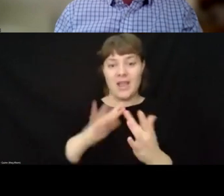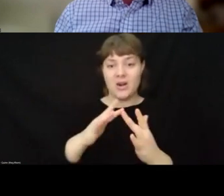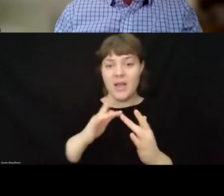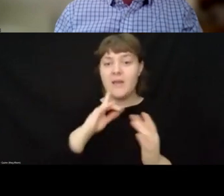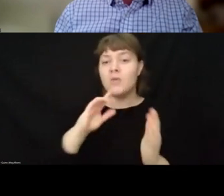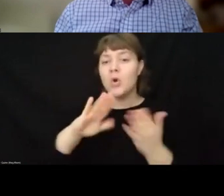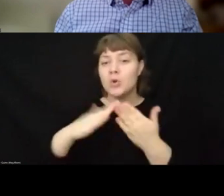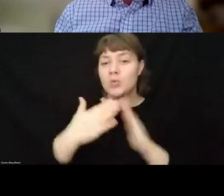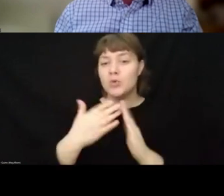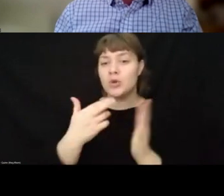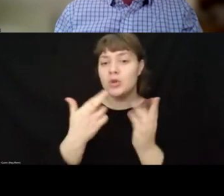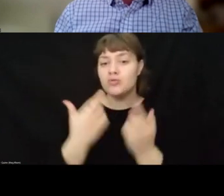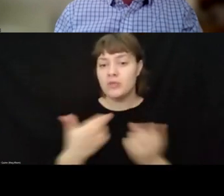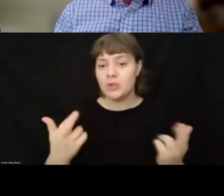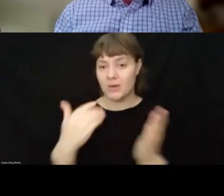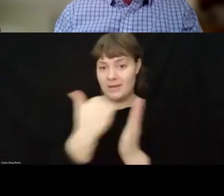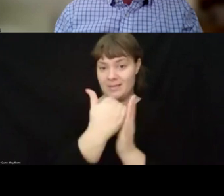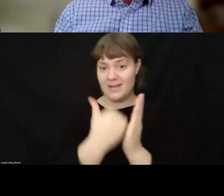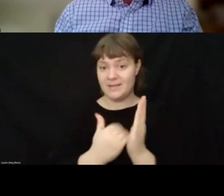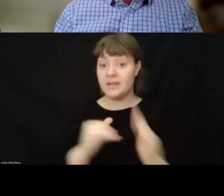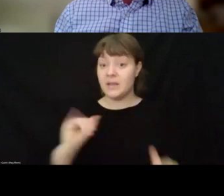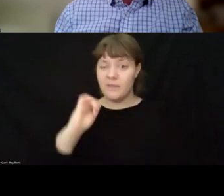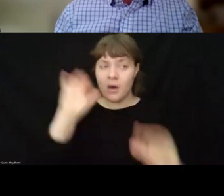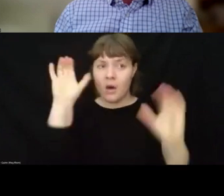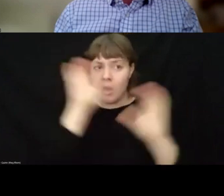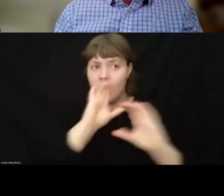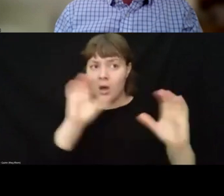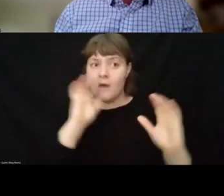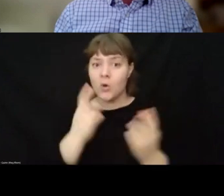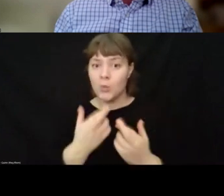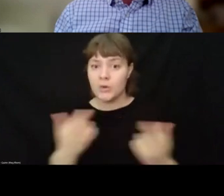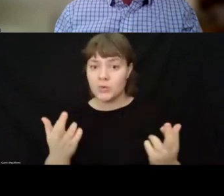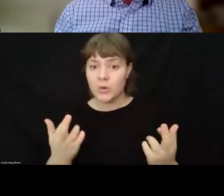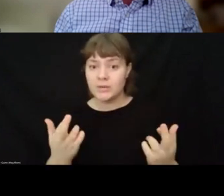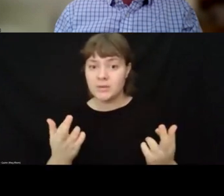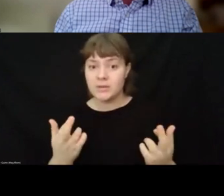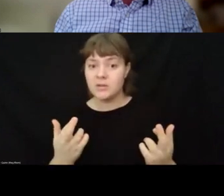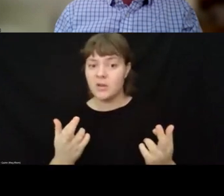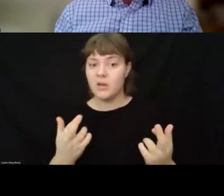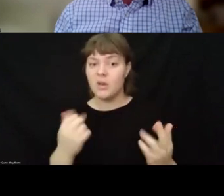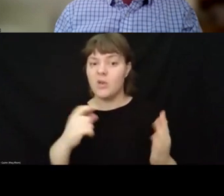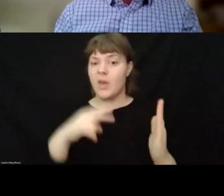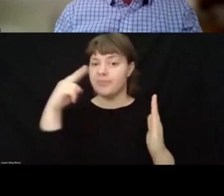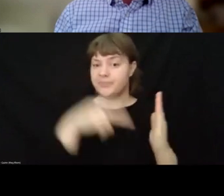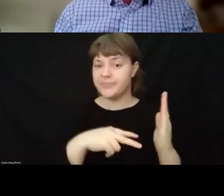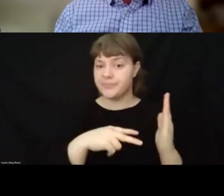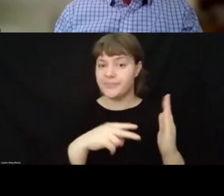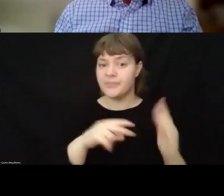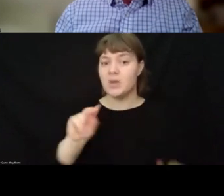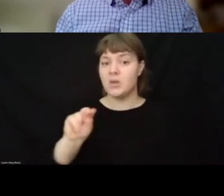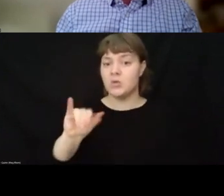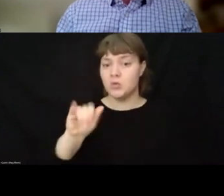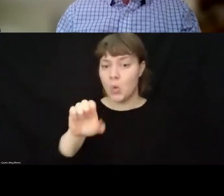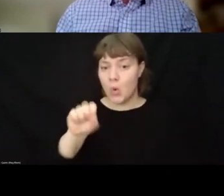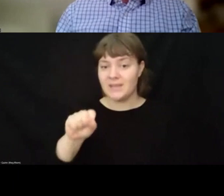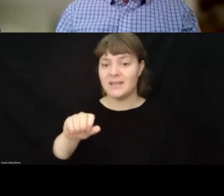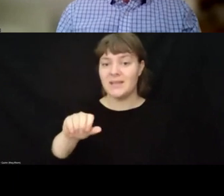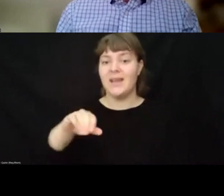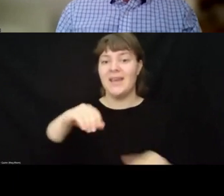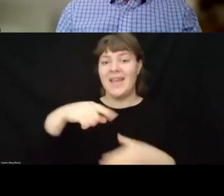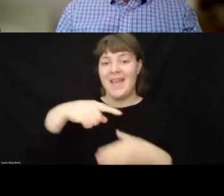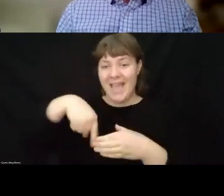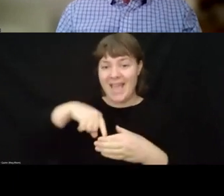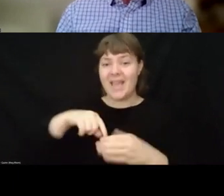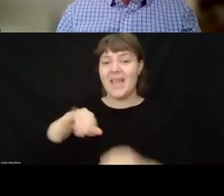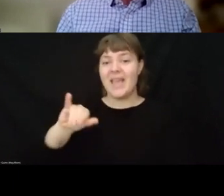anybody that is looking for resources, you can look on their Noise intranet for that list.